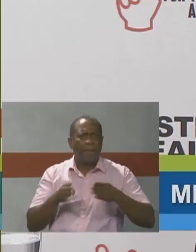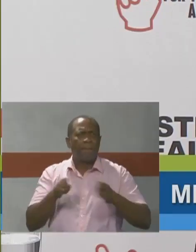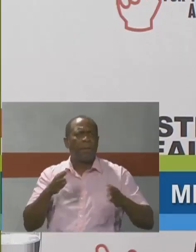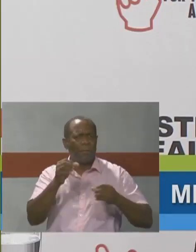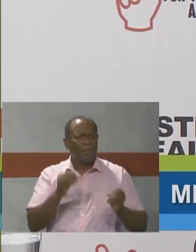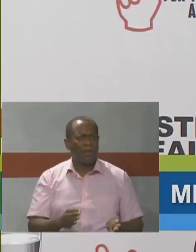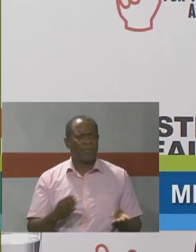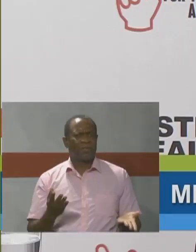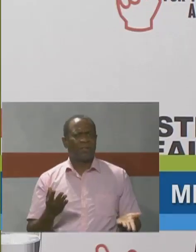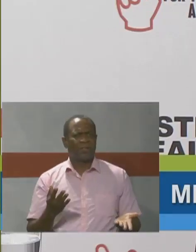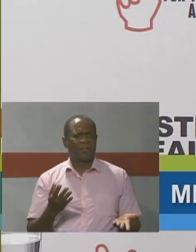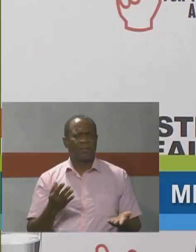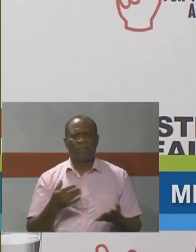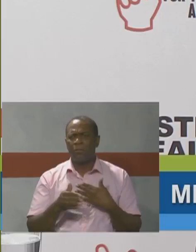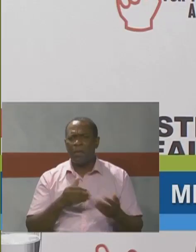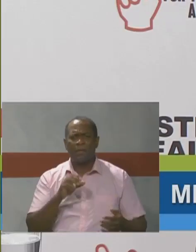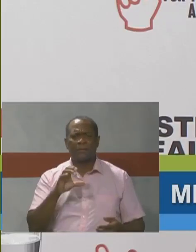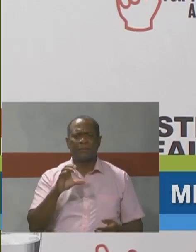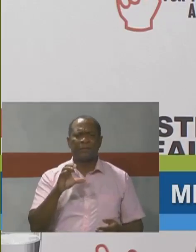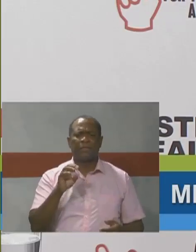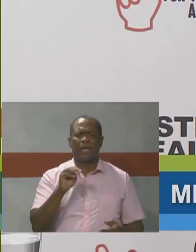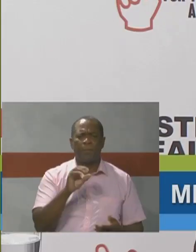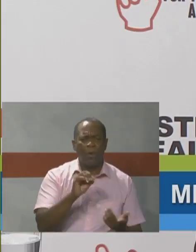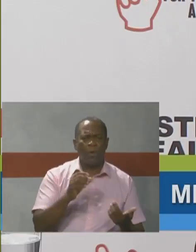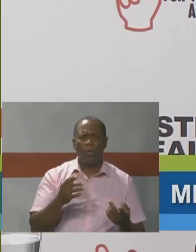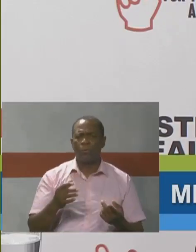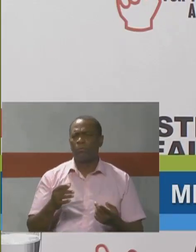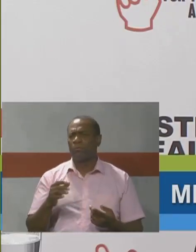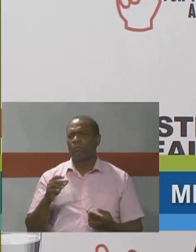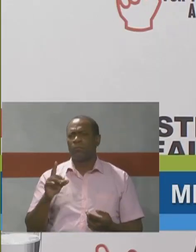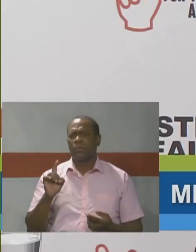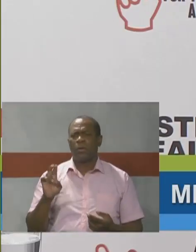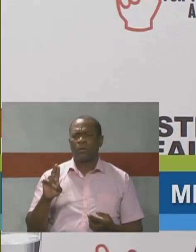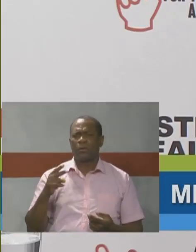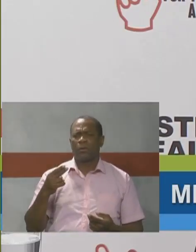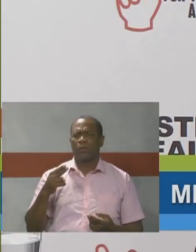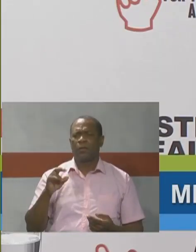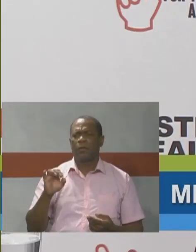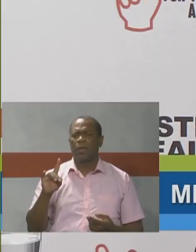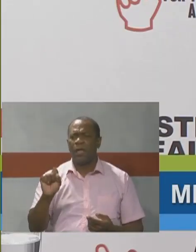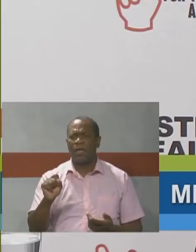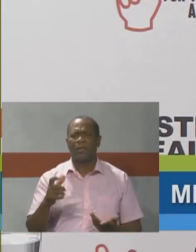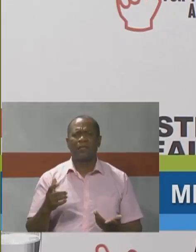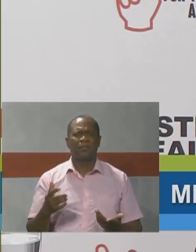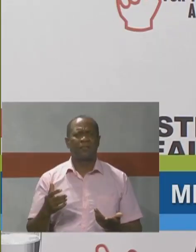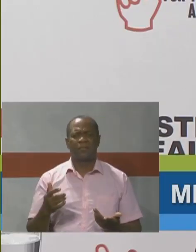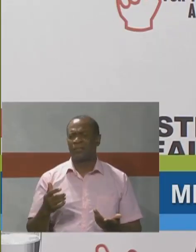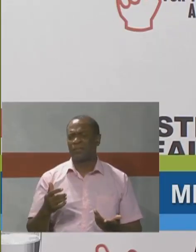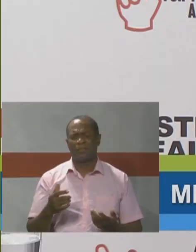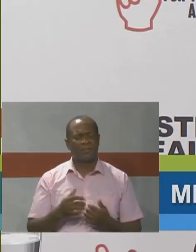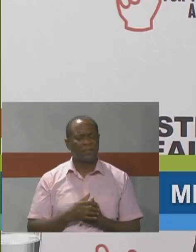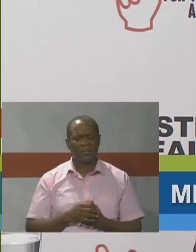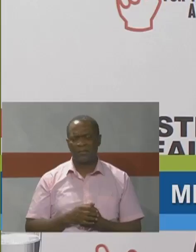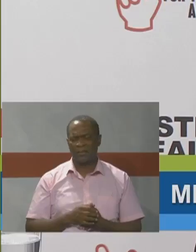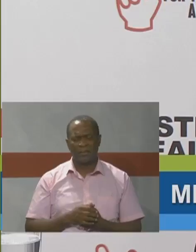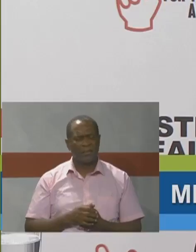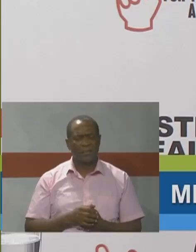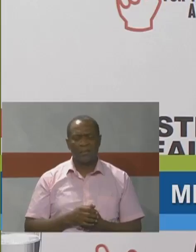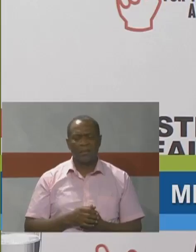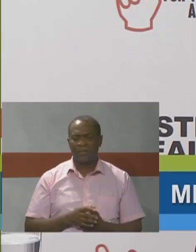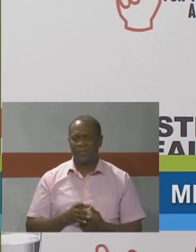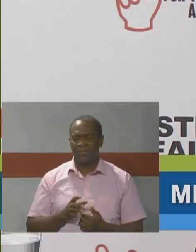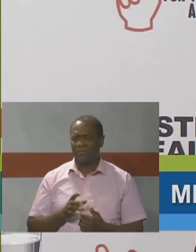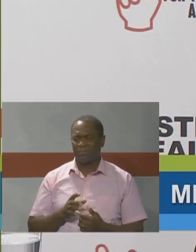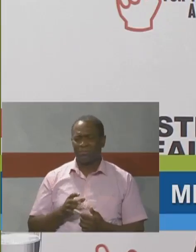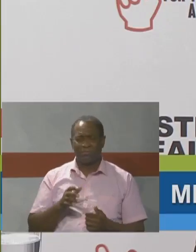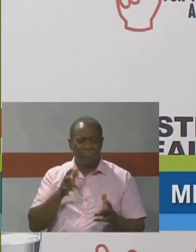the committee even before they started to meet. So it's very, very difficult to take the opposition seriously, but I